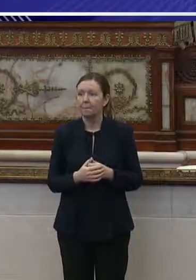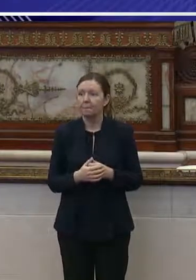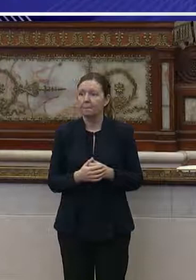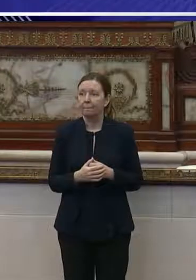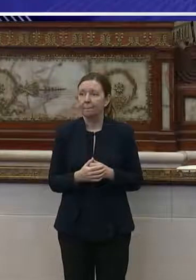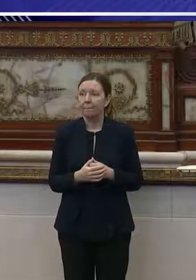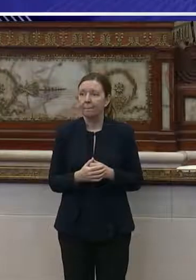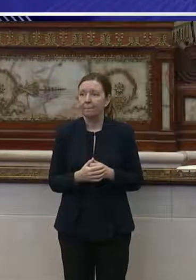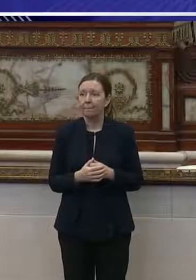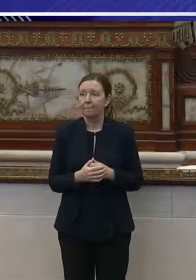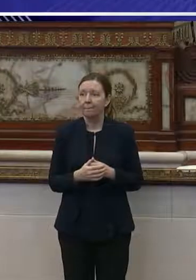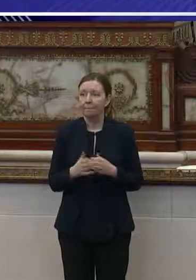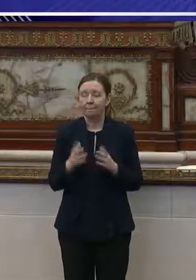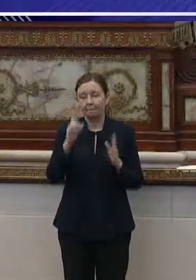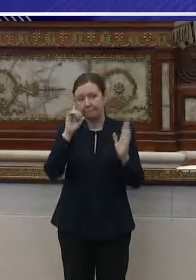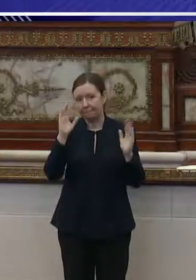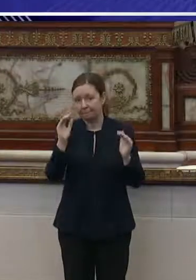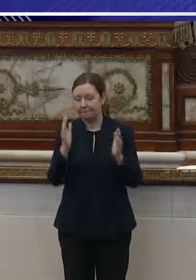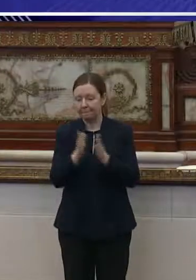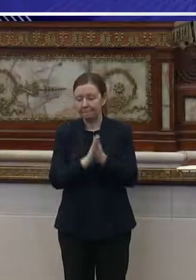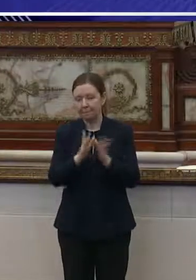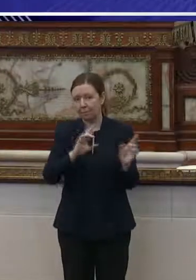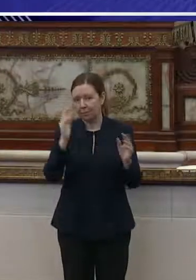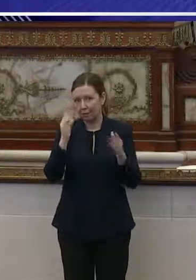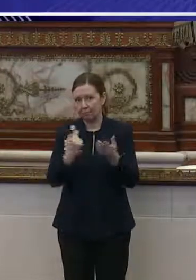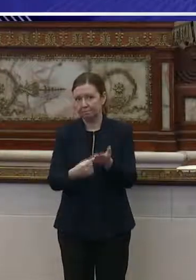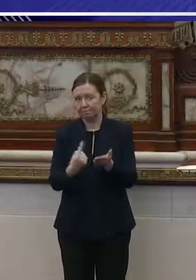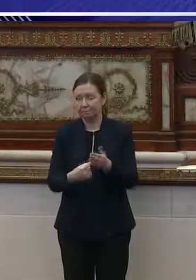anticipating today's conversation. Thank you.